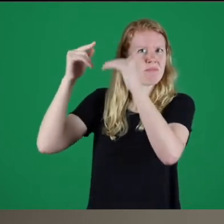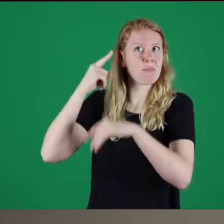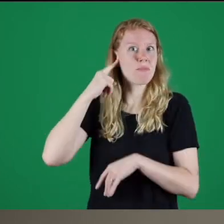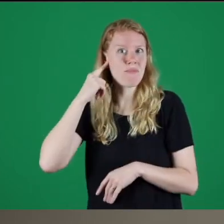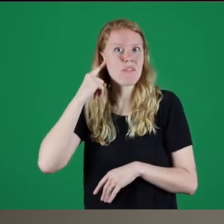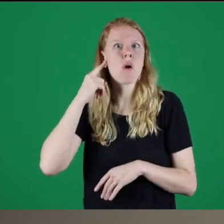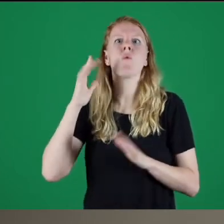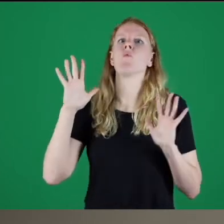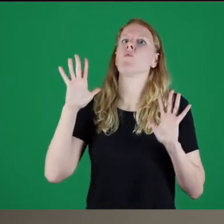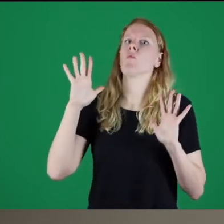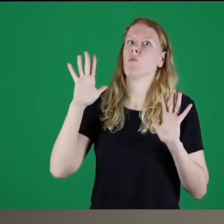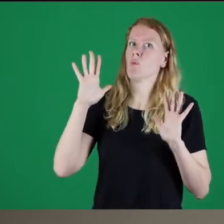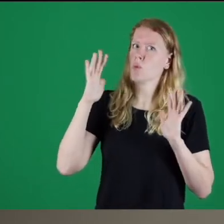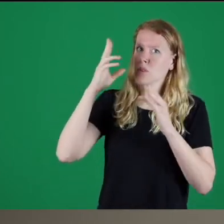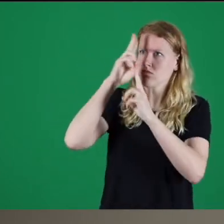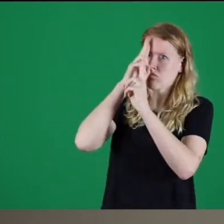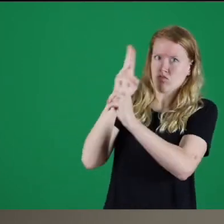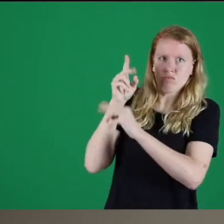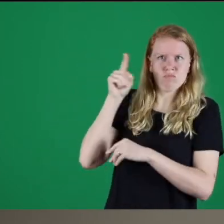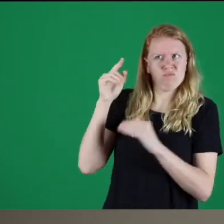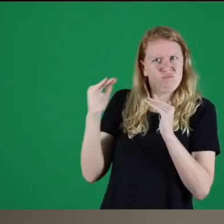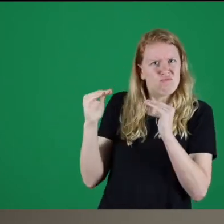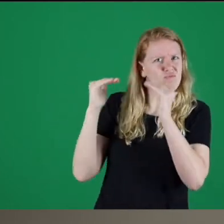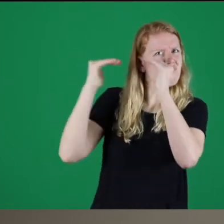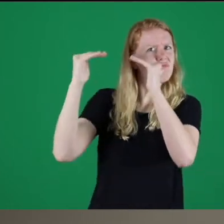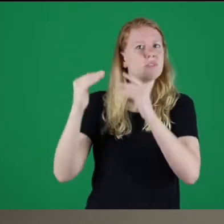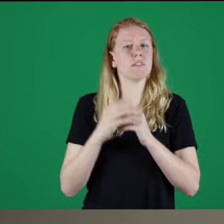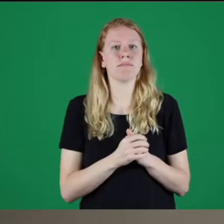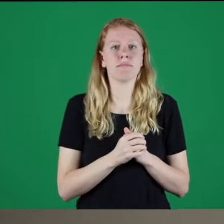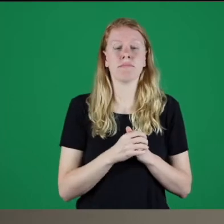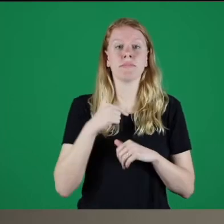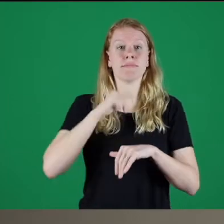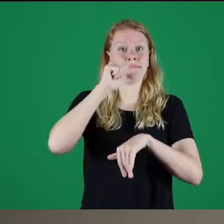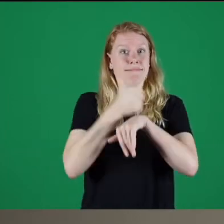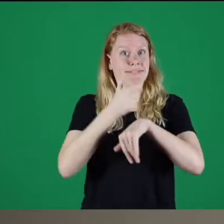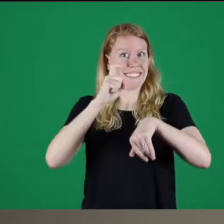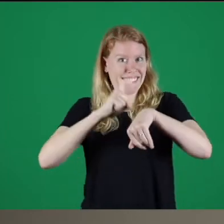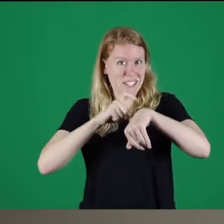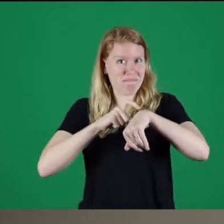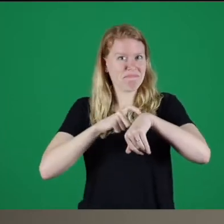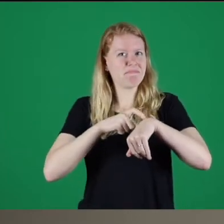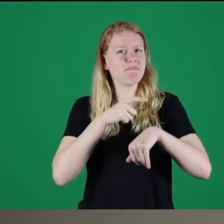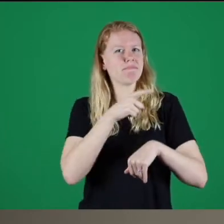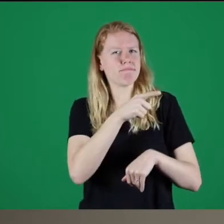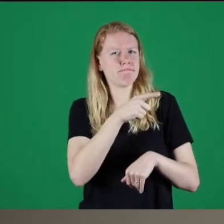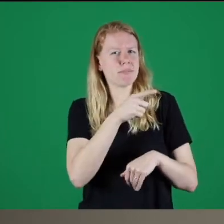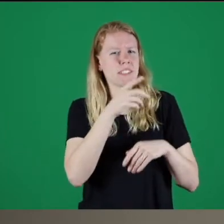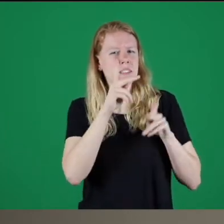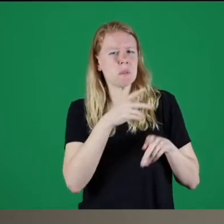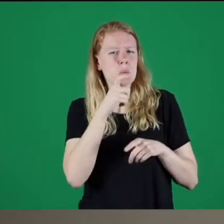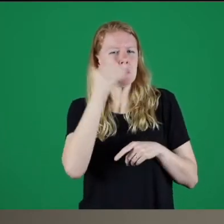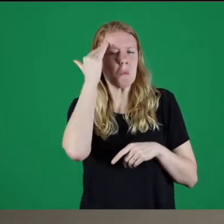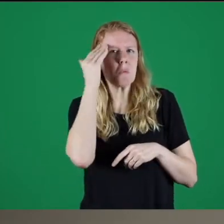So I set up a time with someone who knew him that he would come to my room, which was unusual